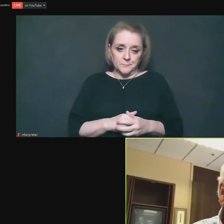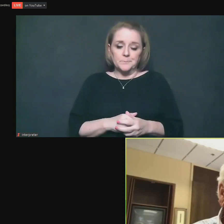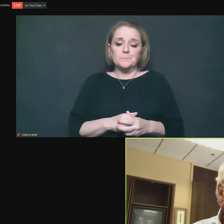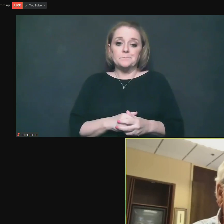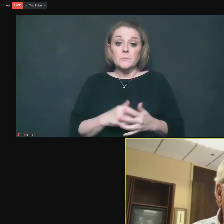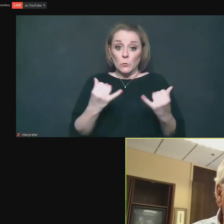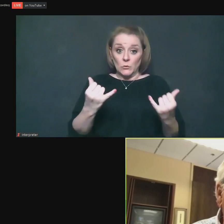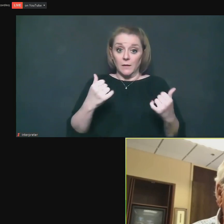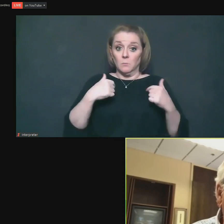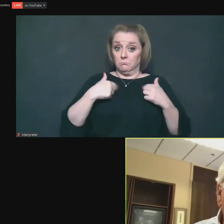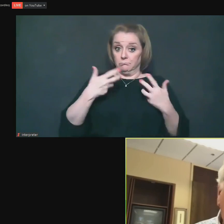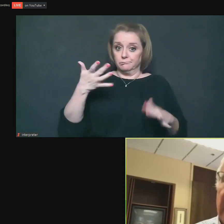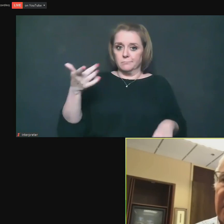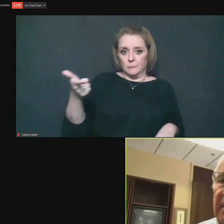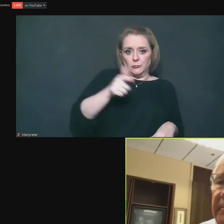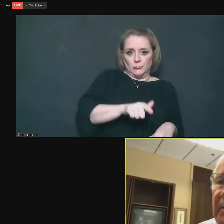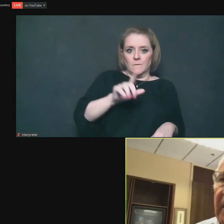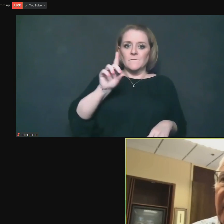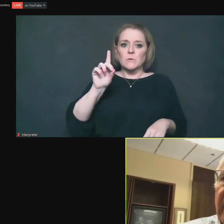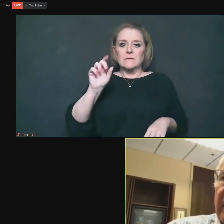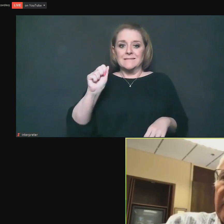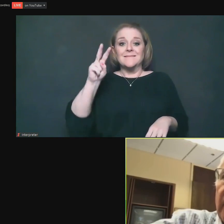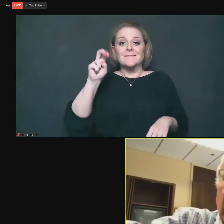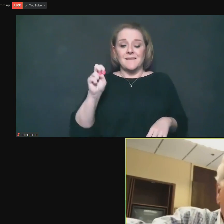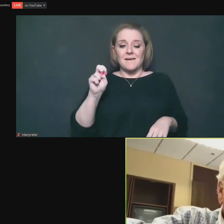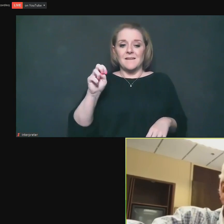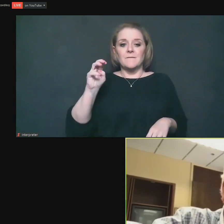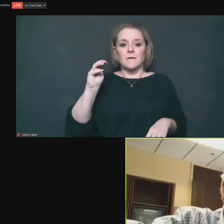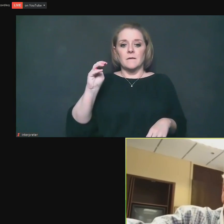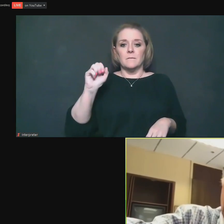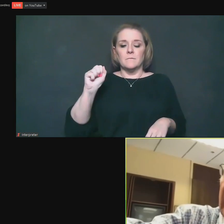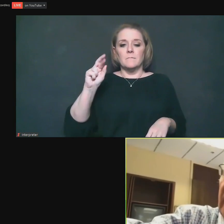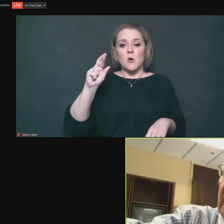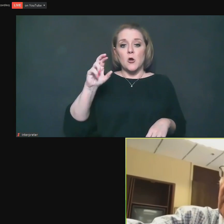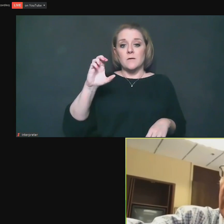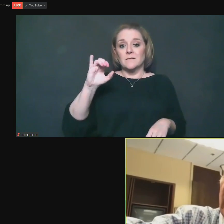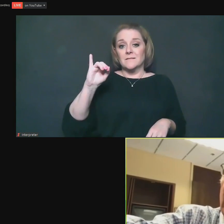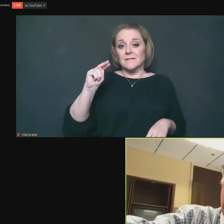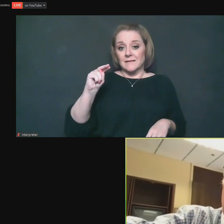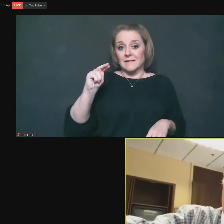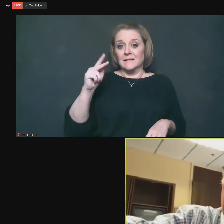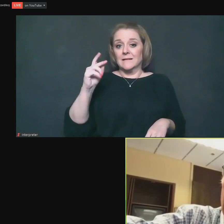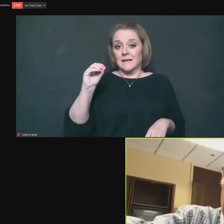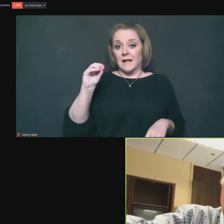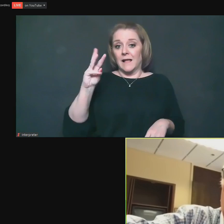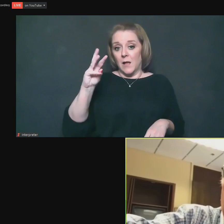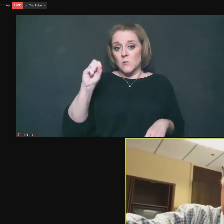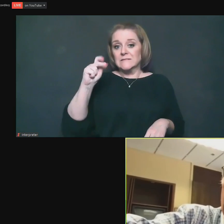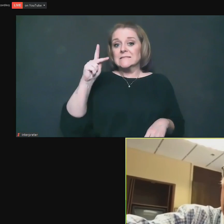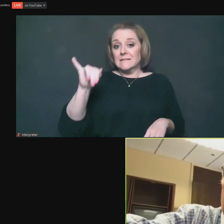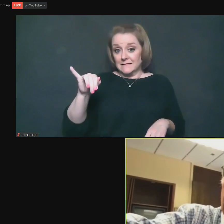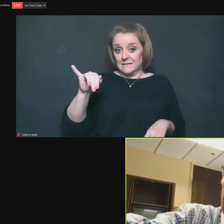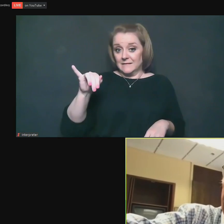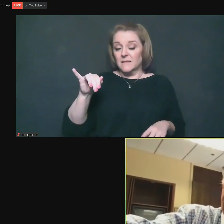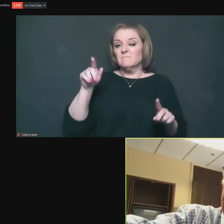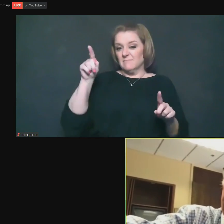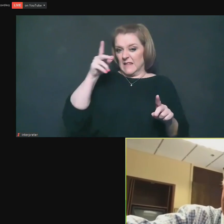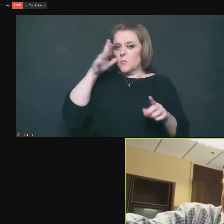turn it over to Dave Marcinkowski to bring you up to date on some other things that were done by the Lubbock